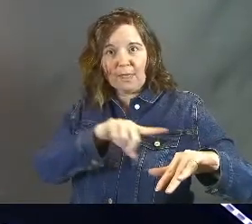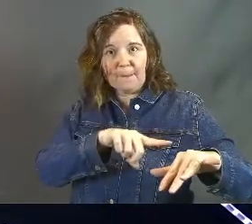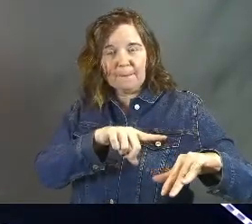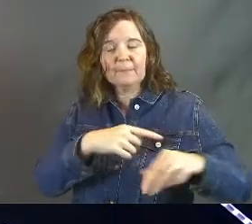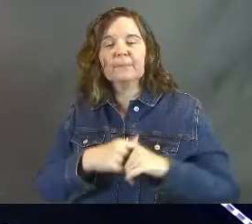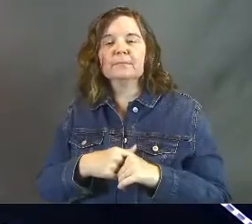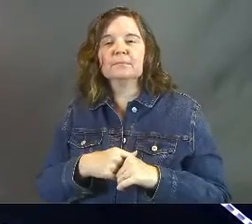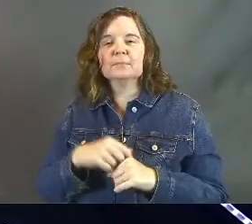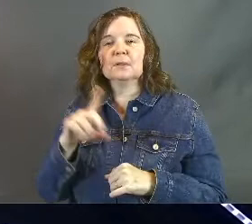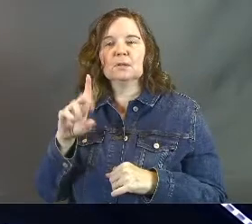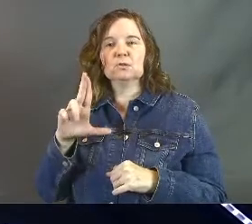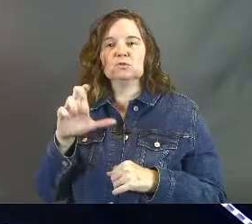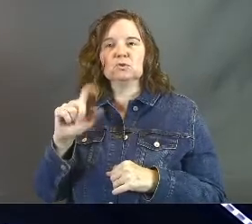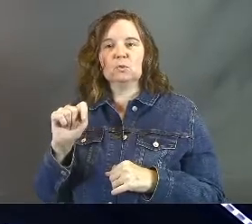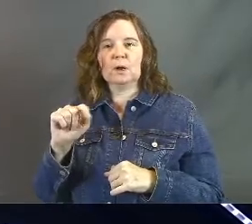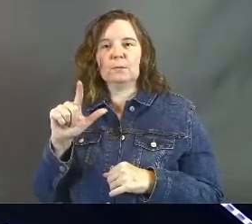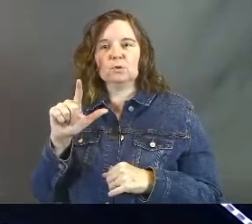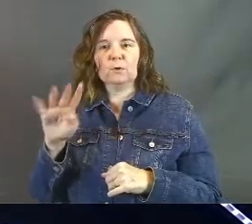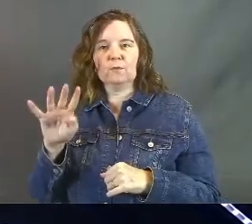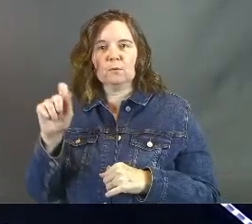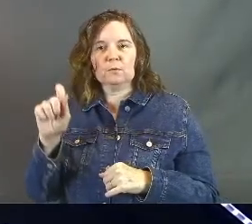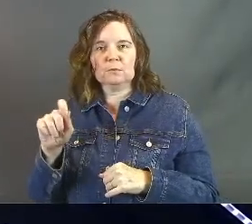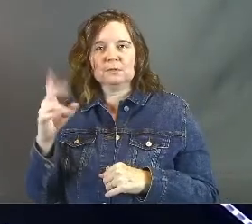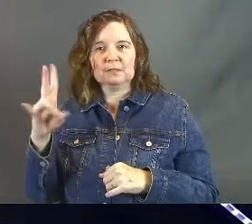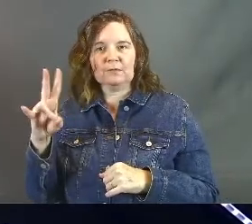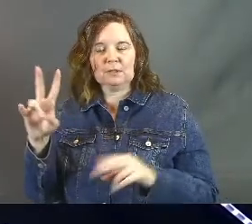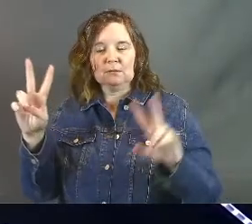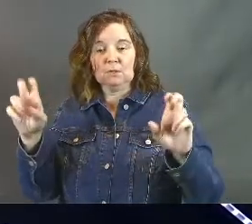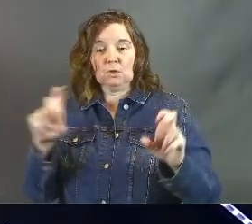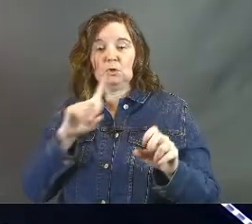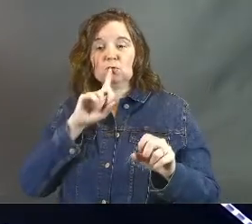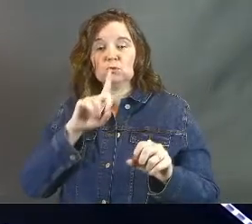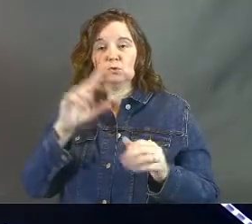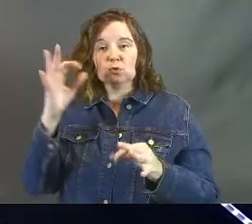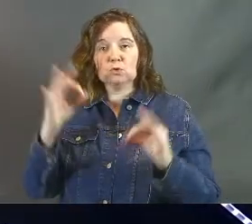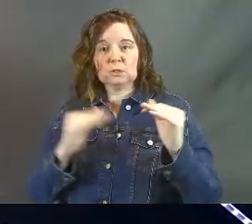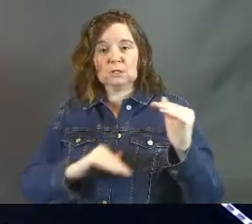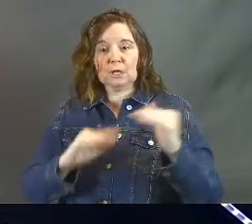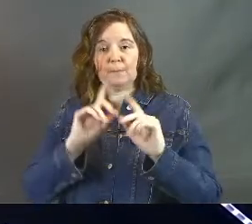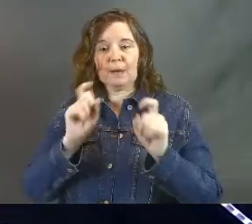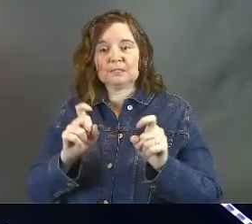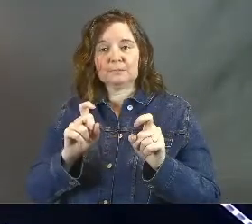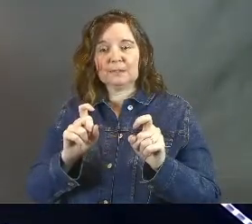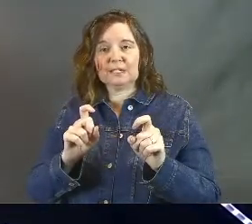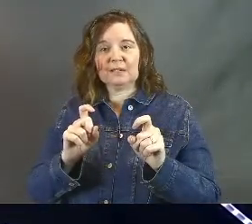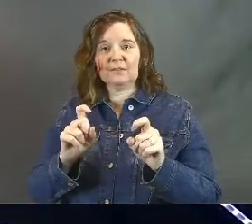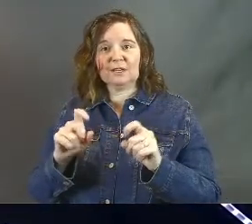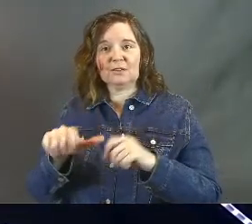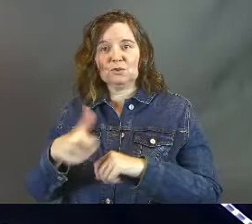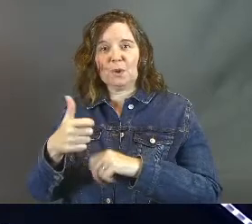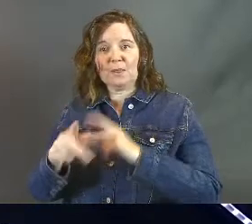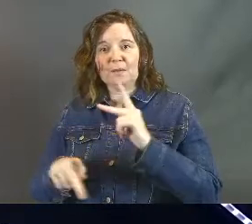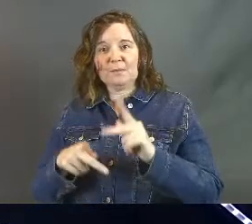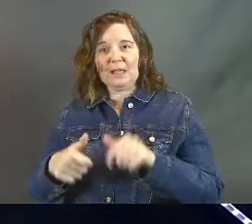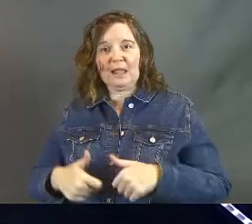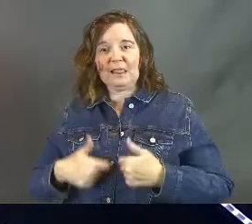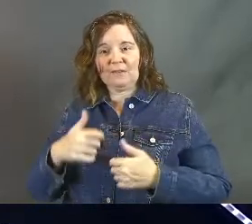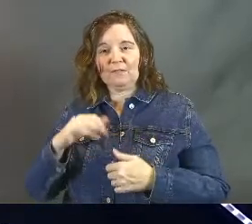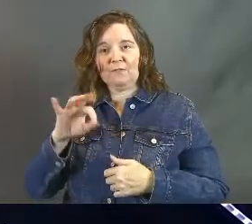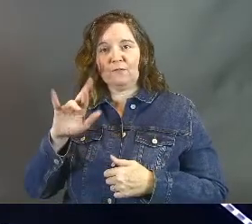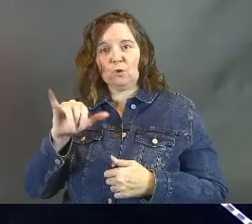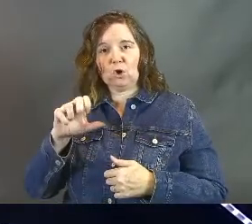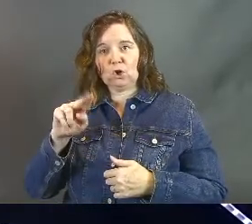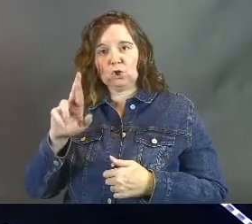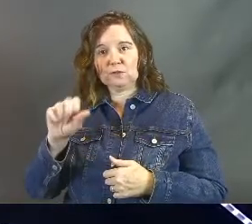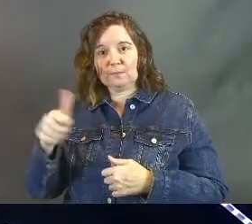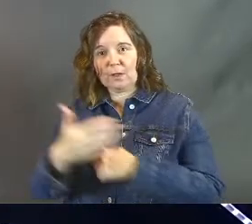Look at this. This is Deuteronomy 24:17. It says, true justice must be given to foreigners living among you and to orphans, and you